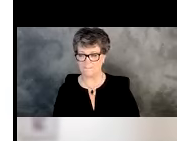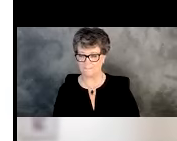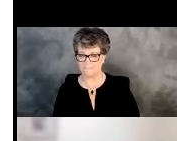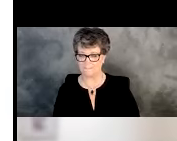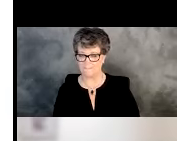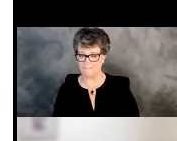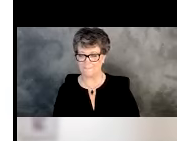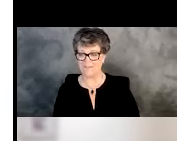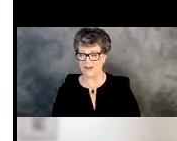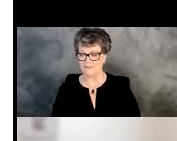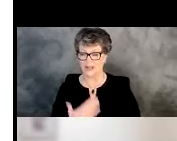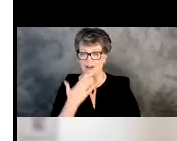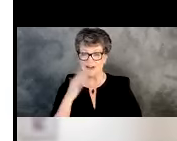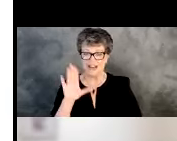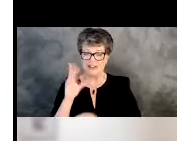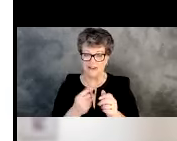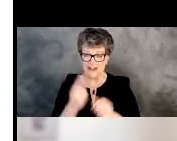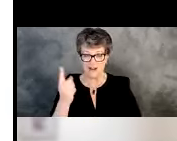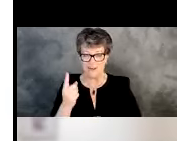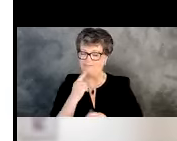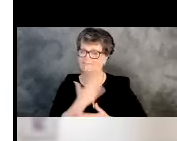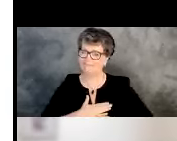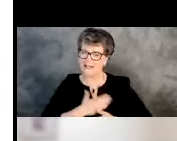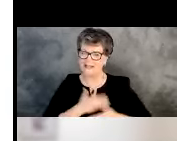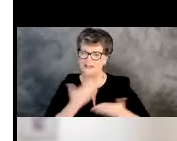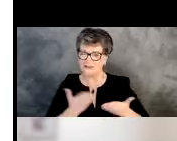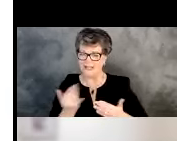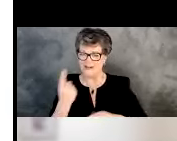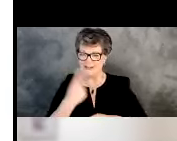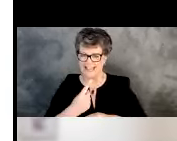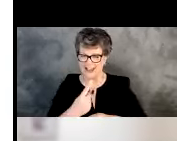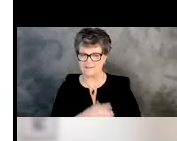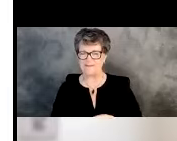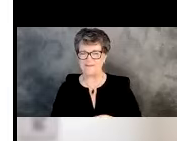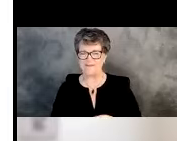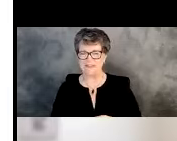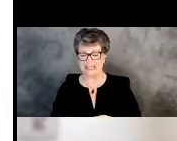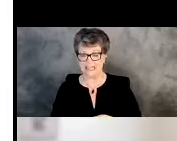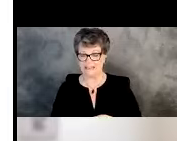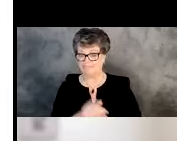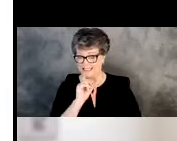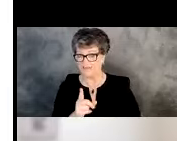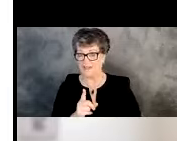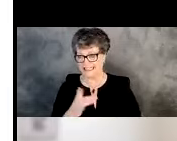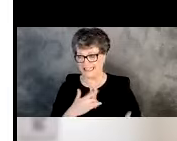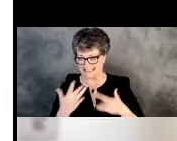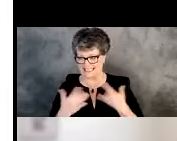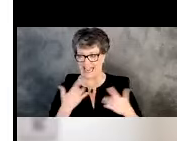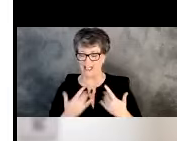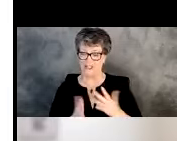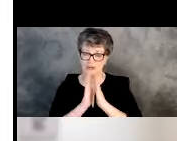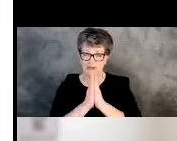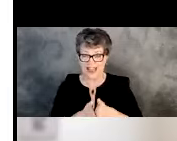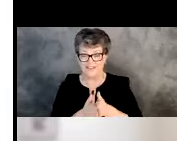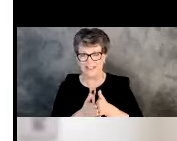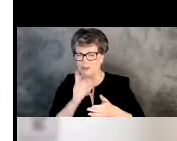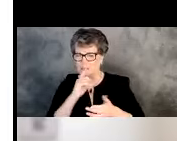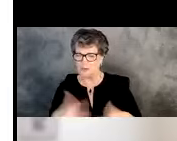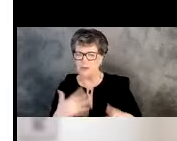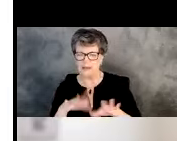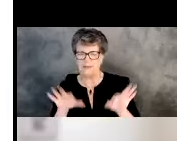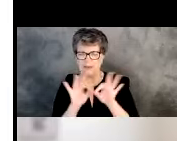Hey, good afternoon, everyone. Such a pleasure to be with you guys. Definitely excited to dive into a really important